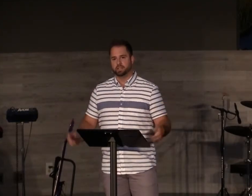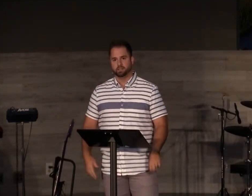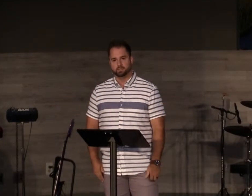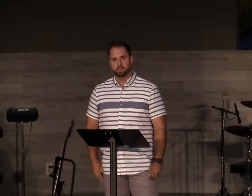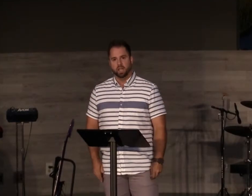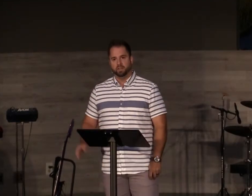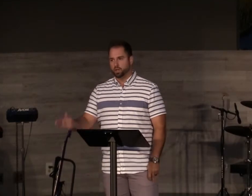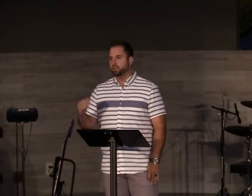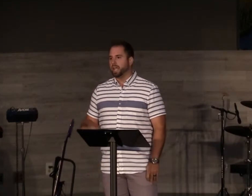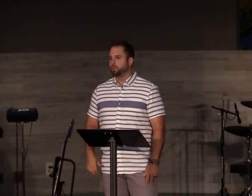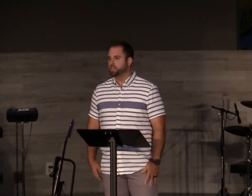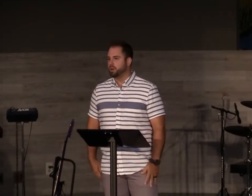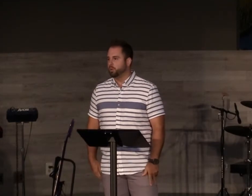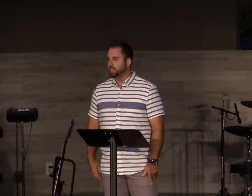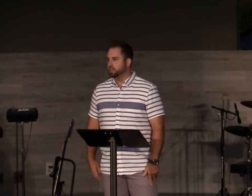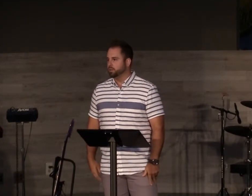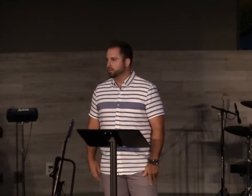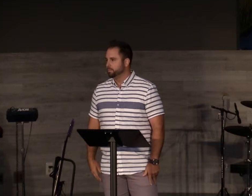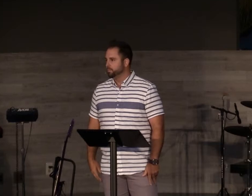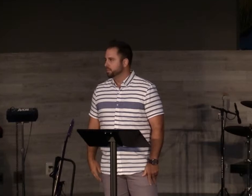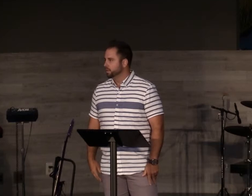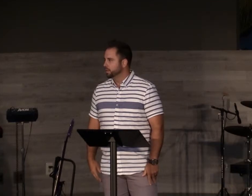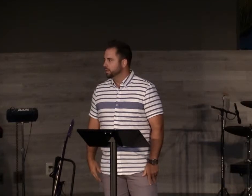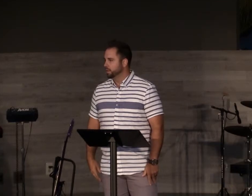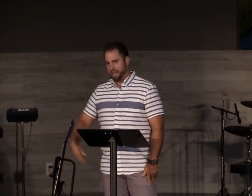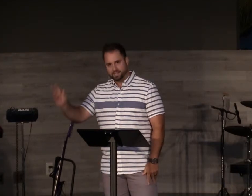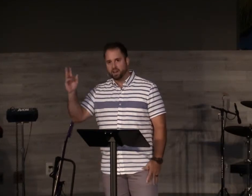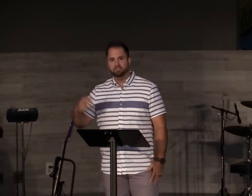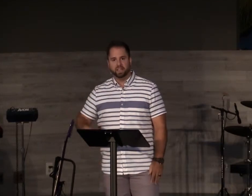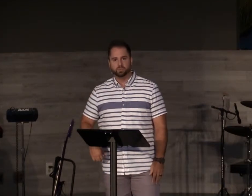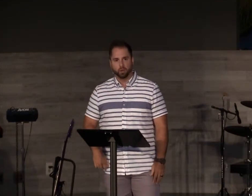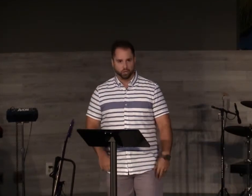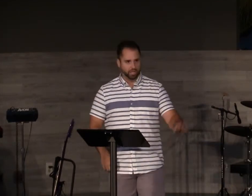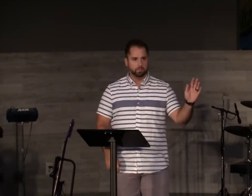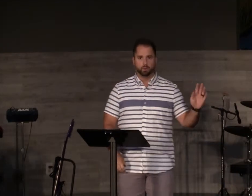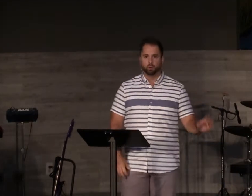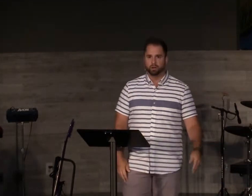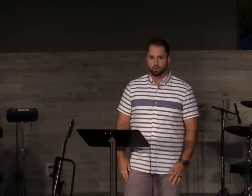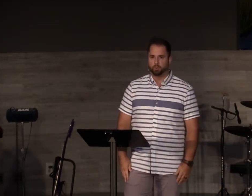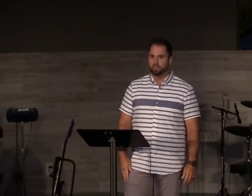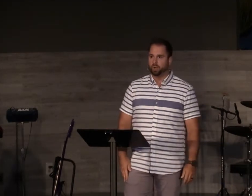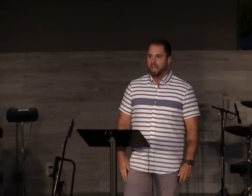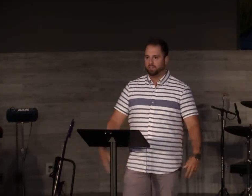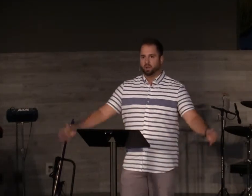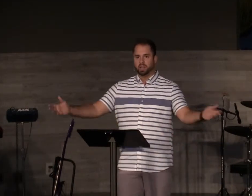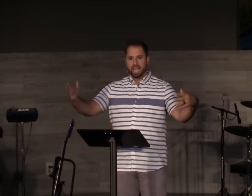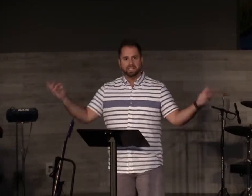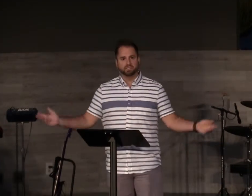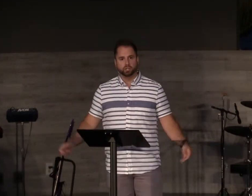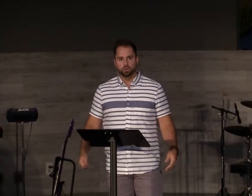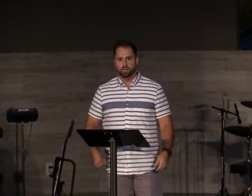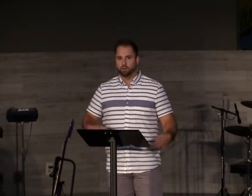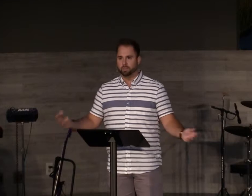media justice. If you don't like a restaurant, what do? You blast it on Facebook, or you give him a poor review. If you don't